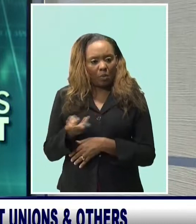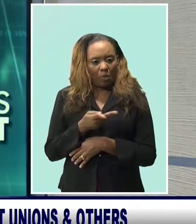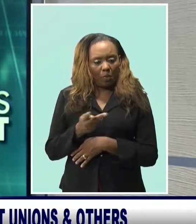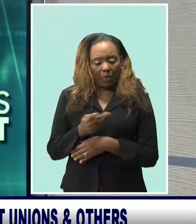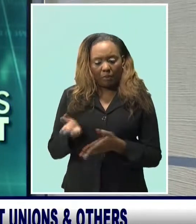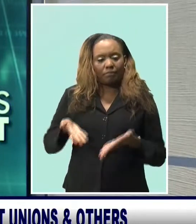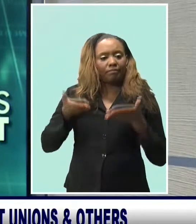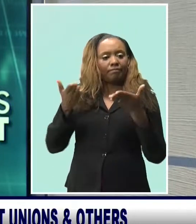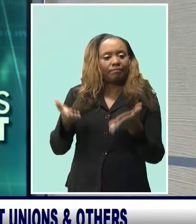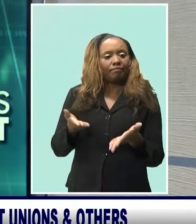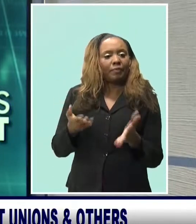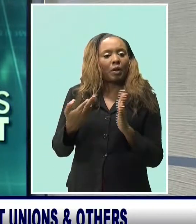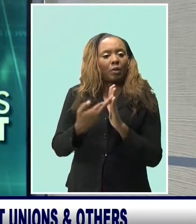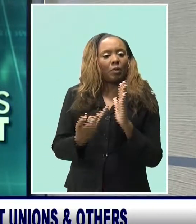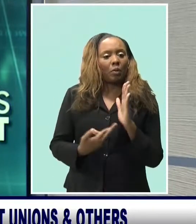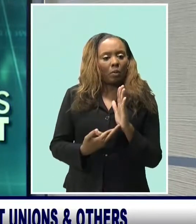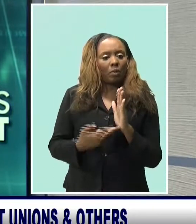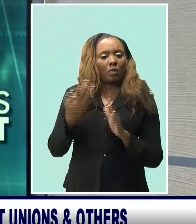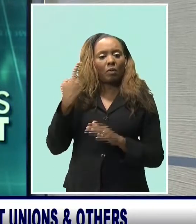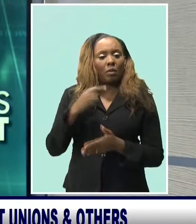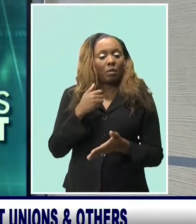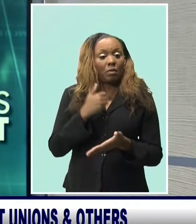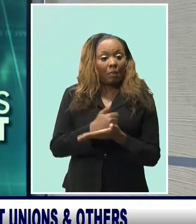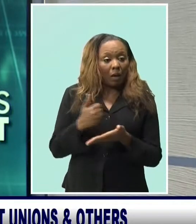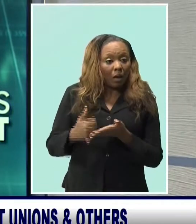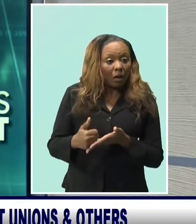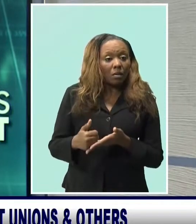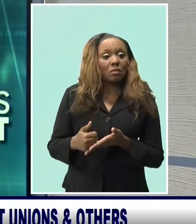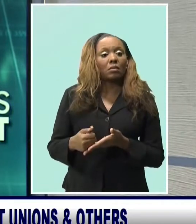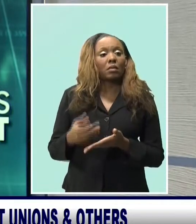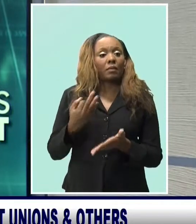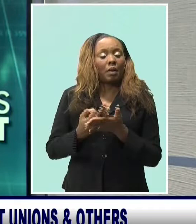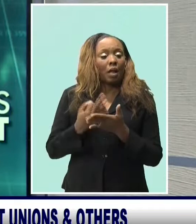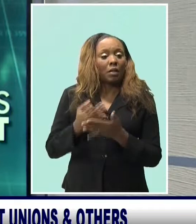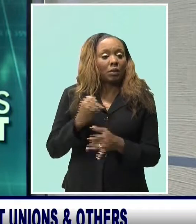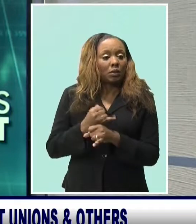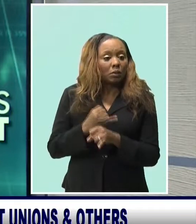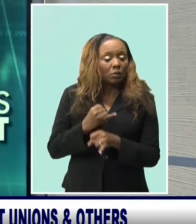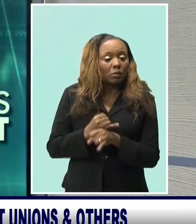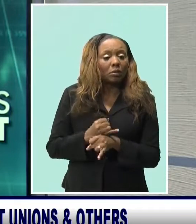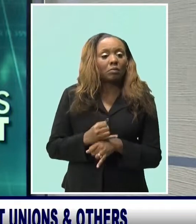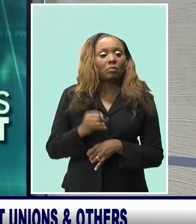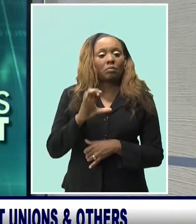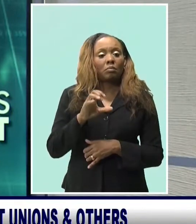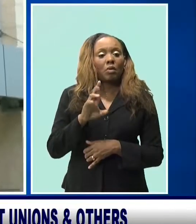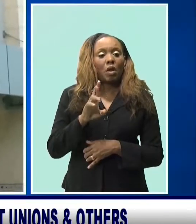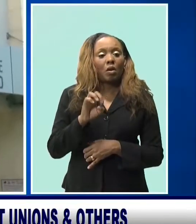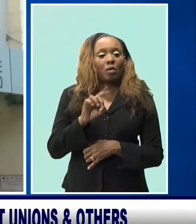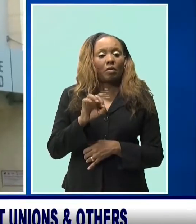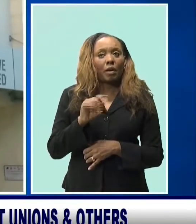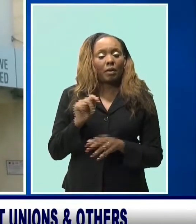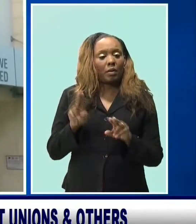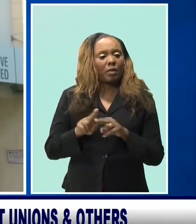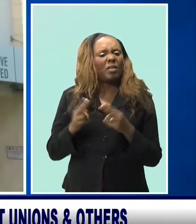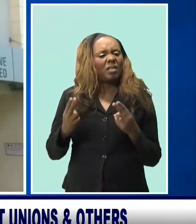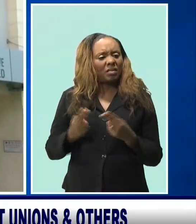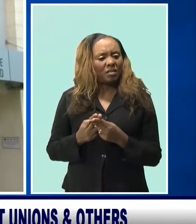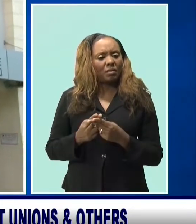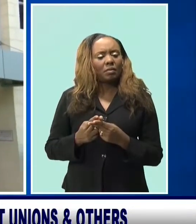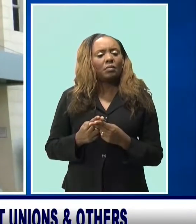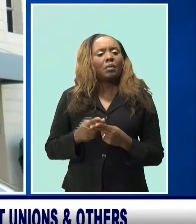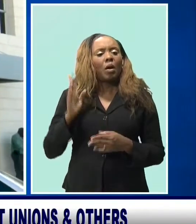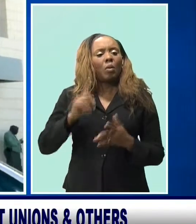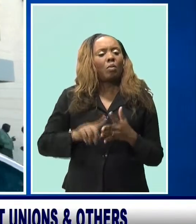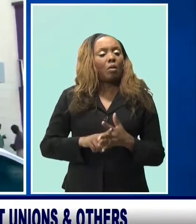to commercial banks, credit unions and other financial institutions as the majority of them prepare to reopen to the public on a limited